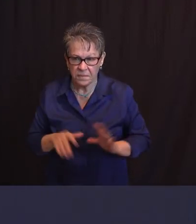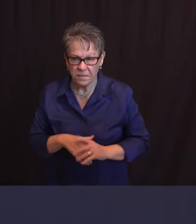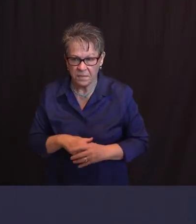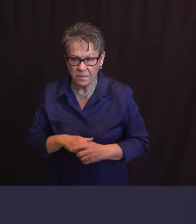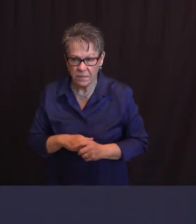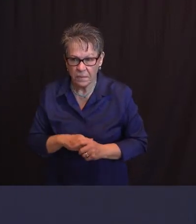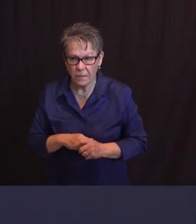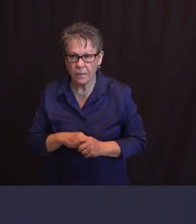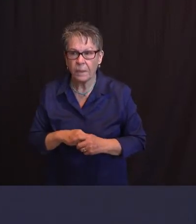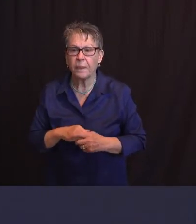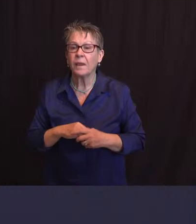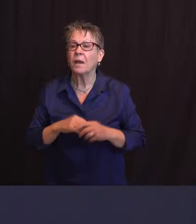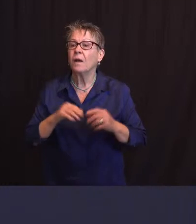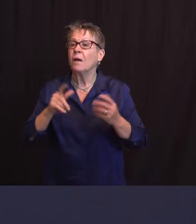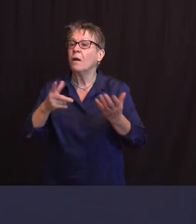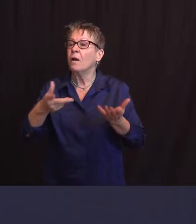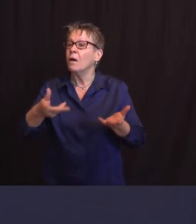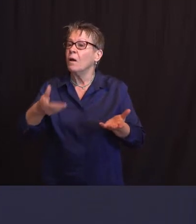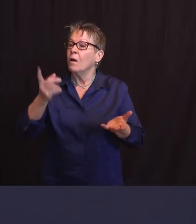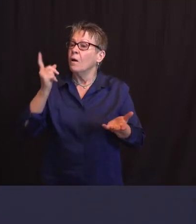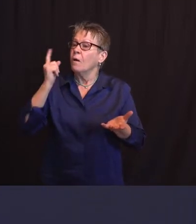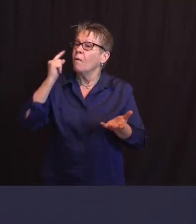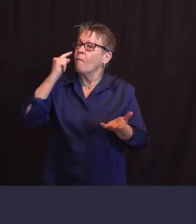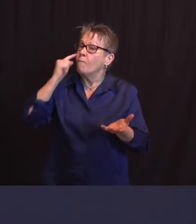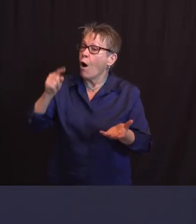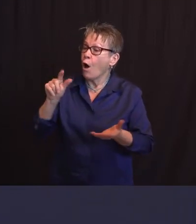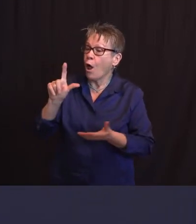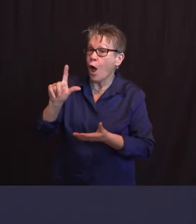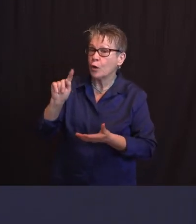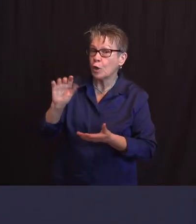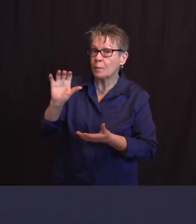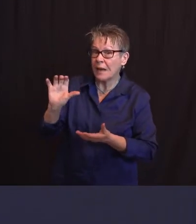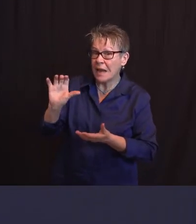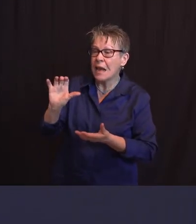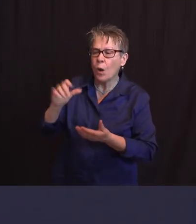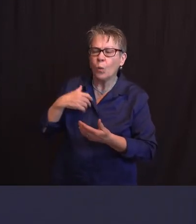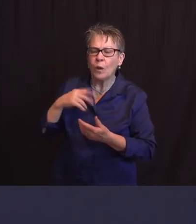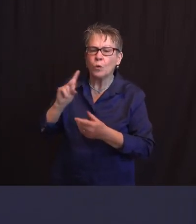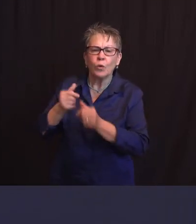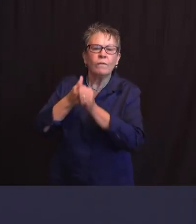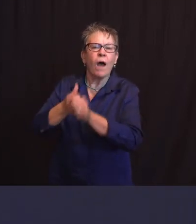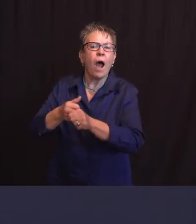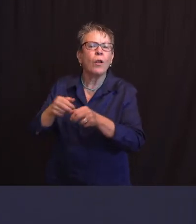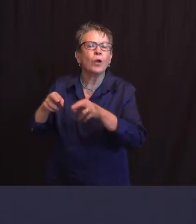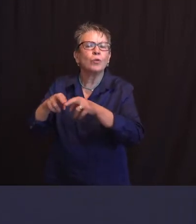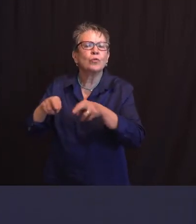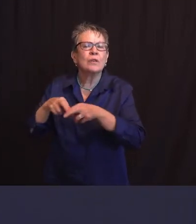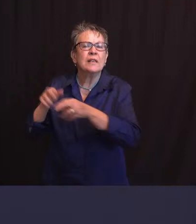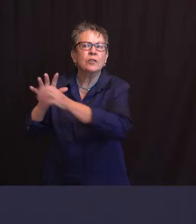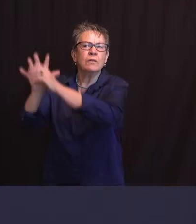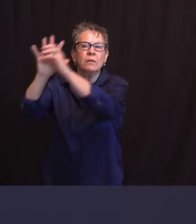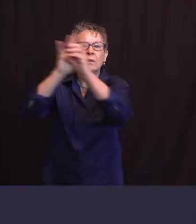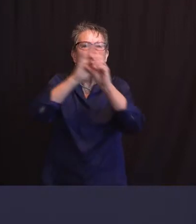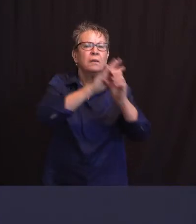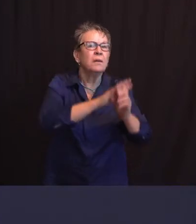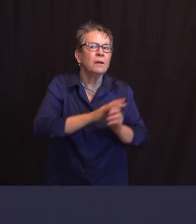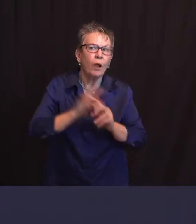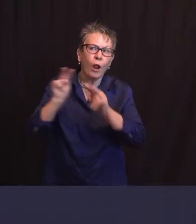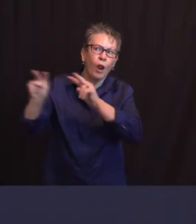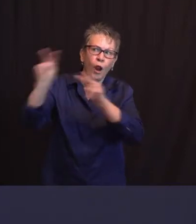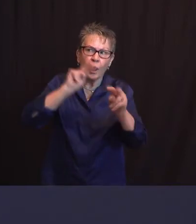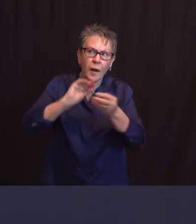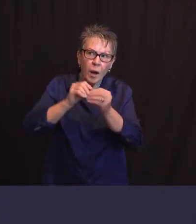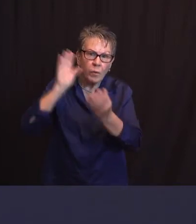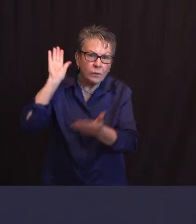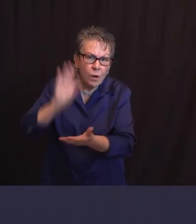care. We use it as well by definition on schools. So to a certain extent, that's being done. I continue to be on the side